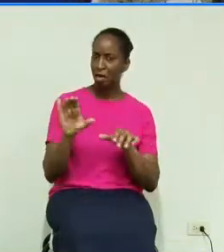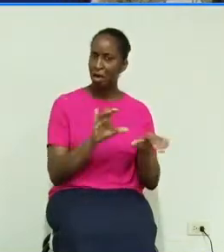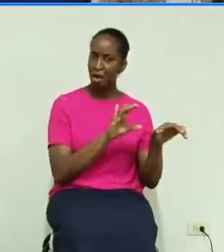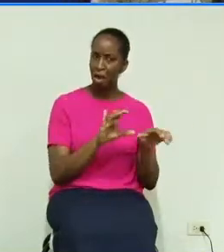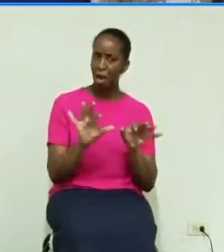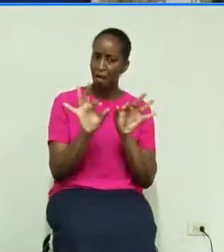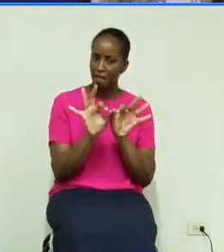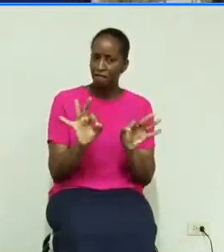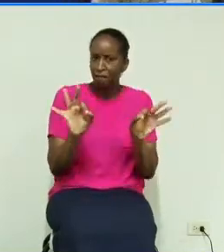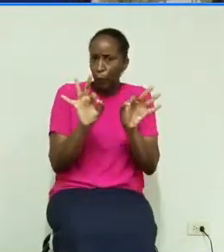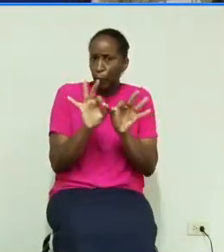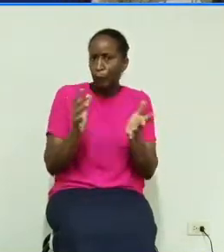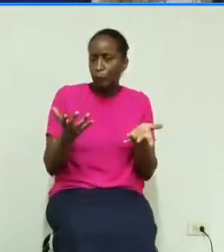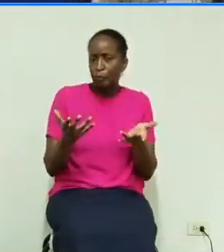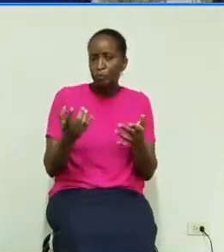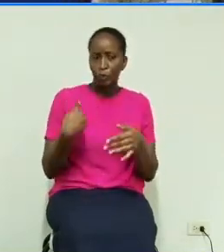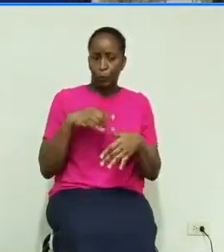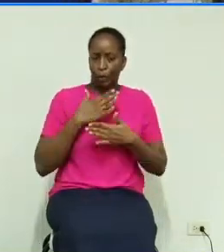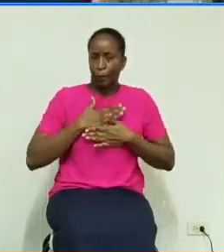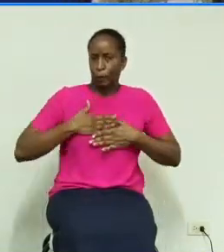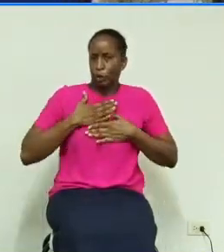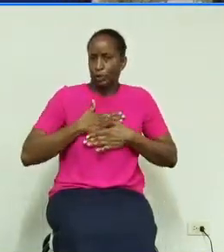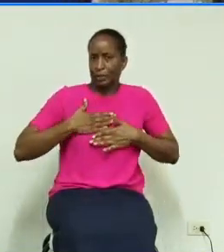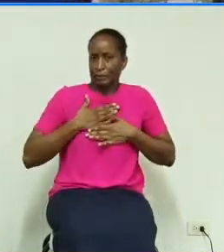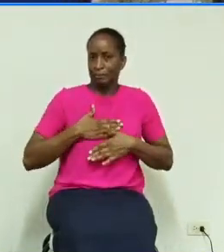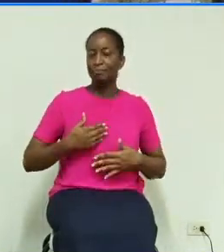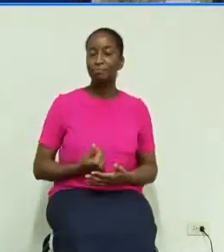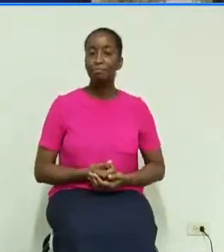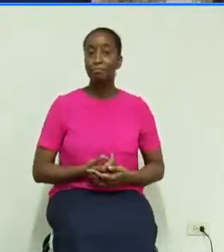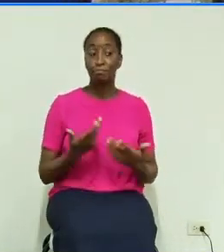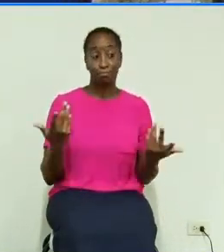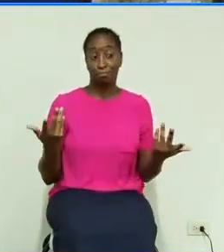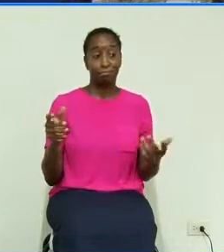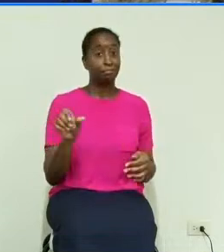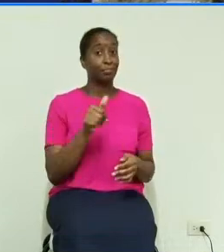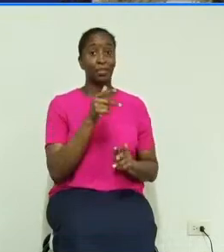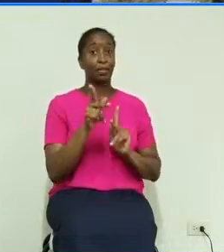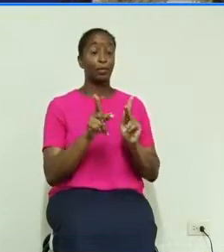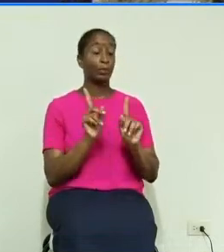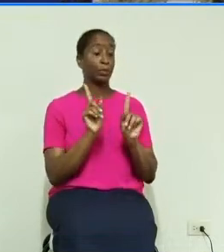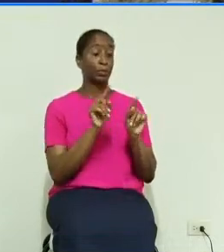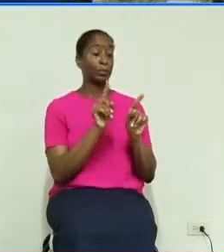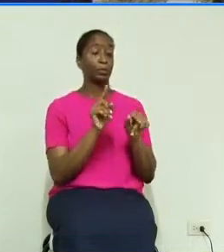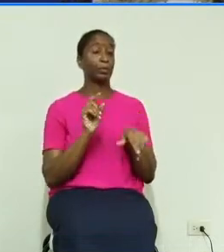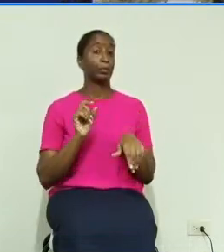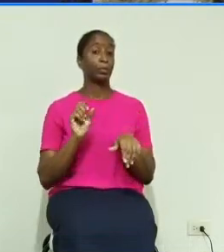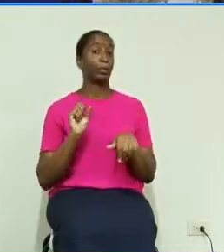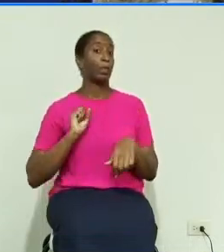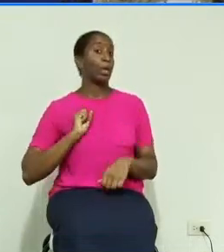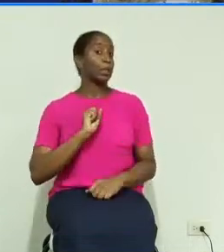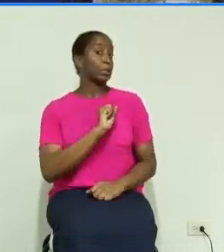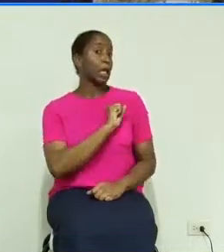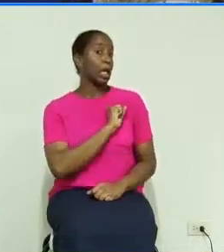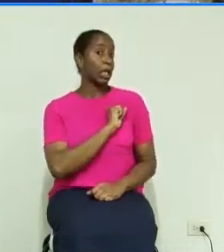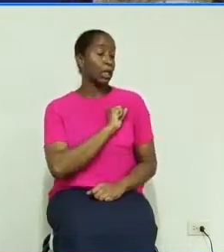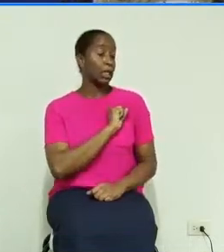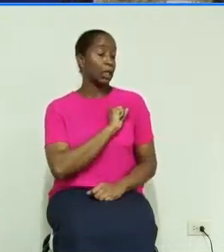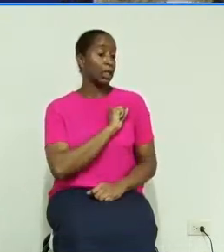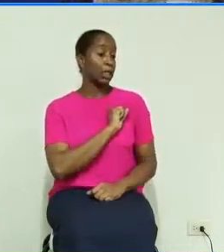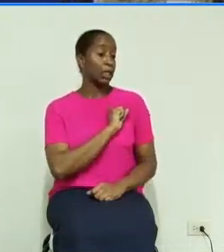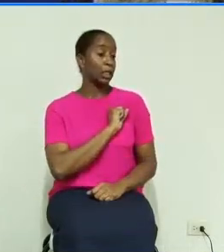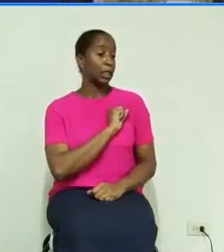it. Everybody else who comes and renders some kind of work at the Parliament is paid,